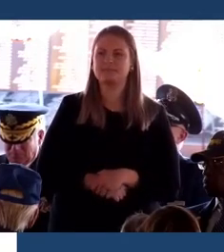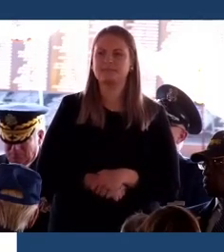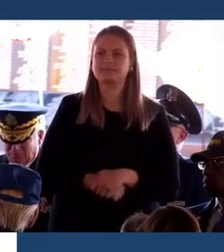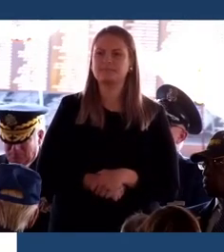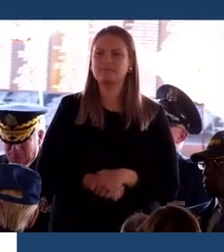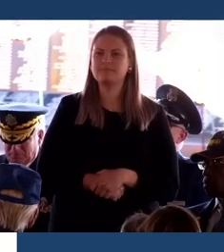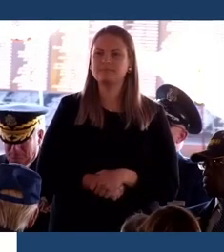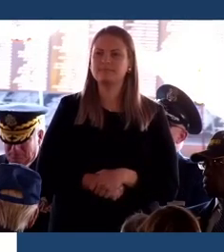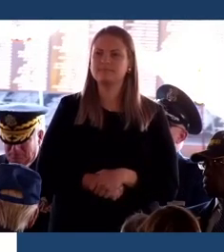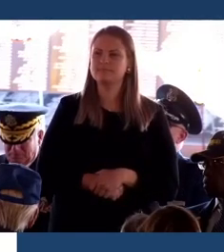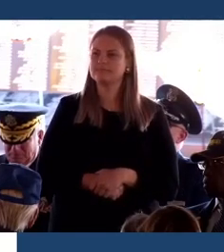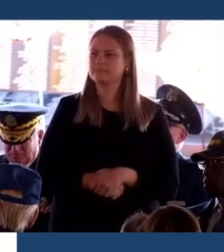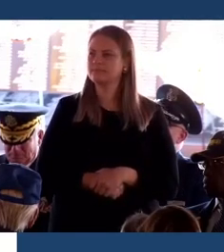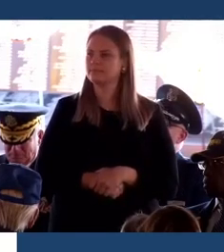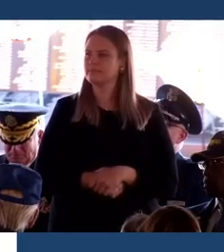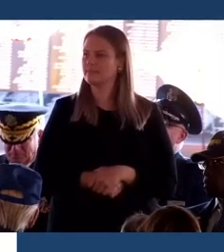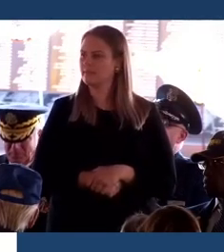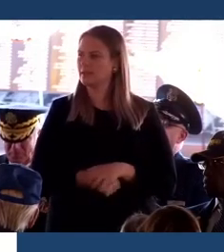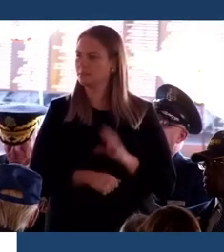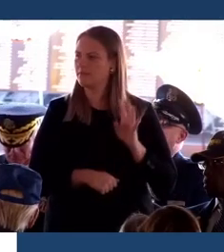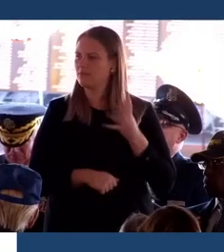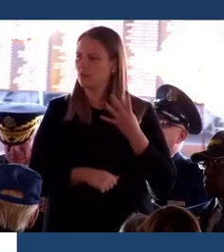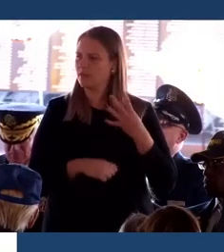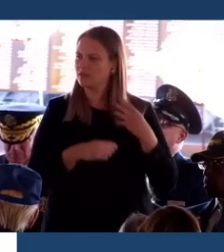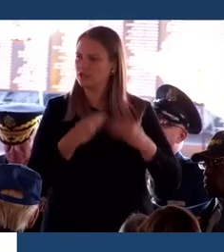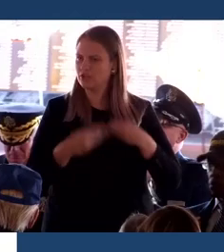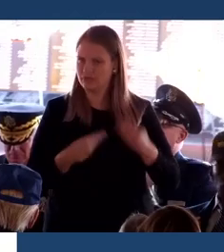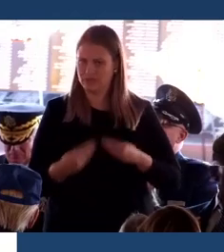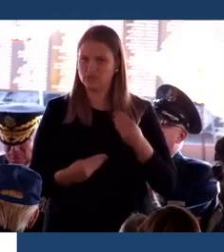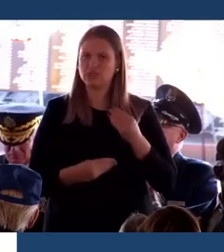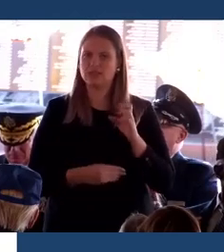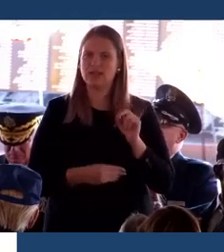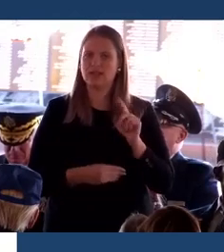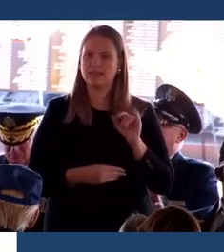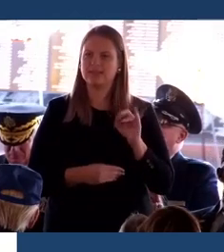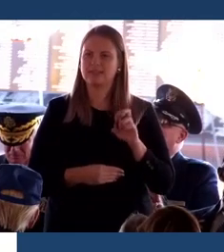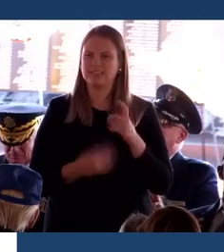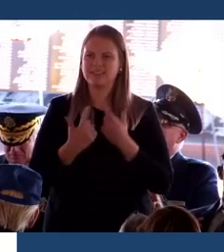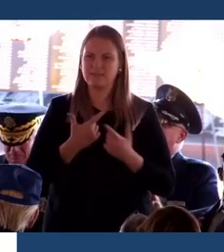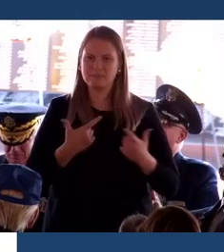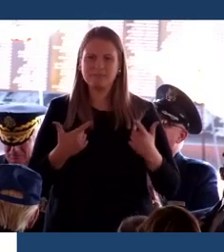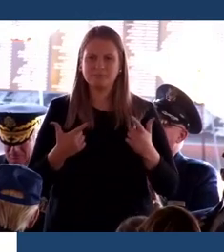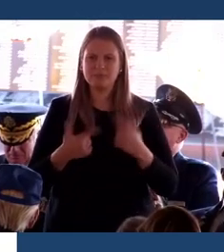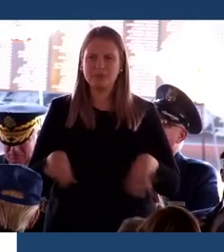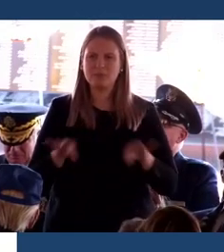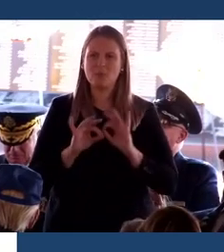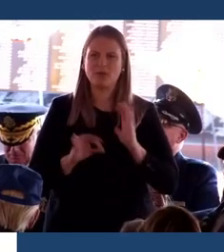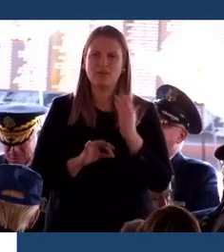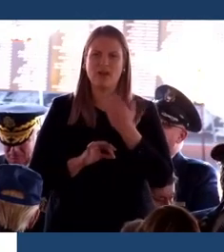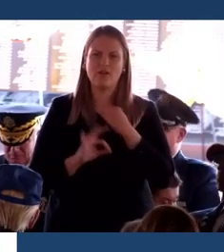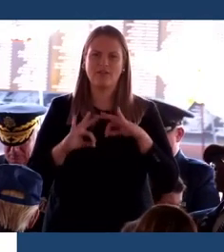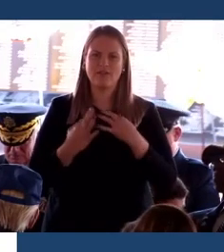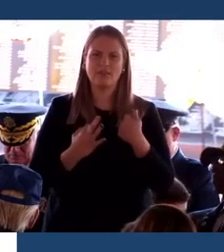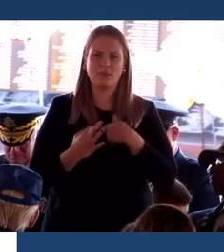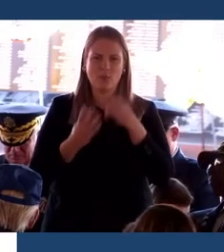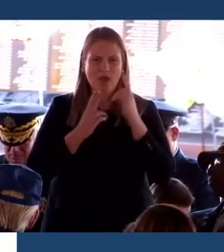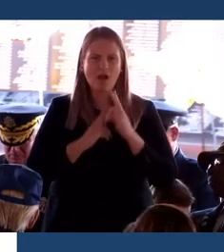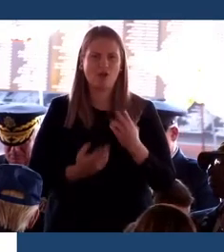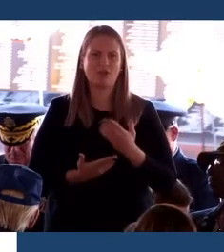I'm fourth generation enlisted, so it's a big deal in our family. Like, we honor things, we have